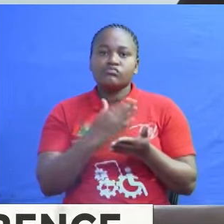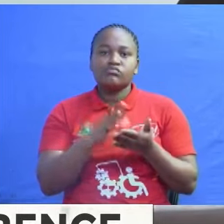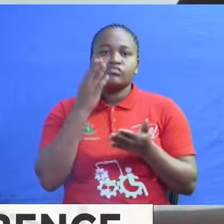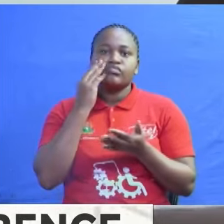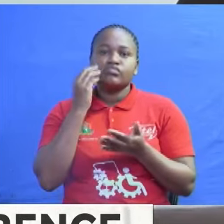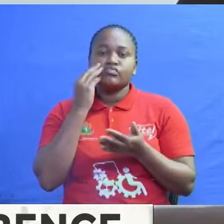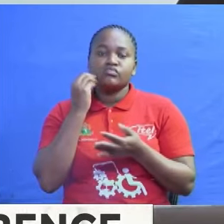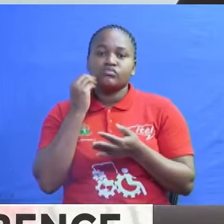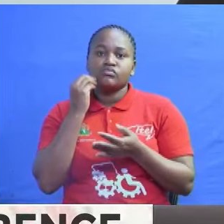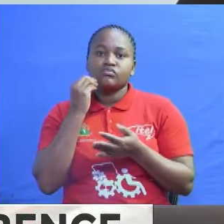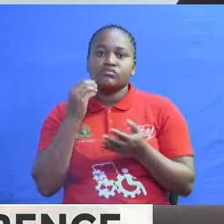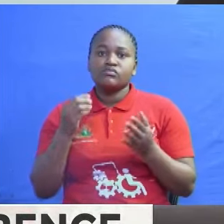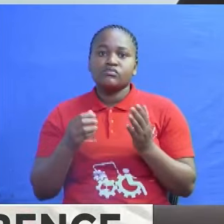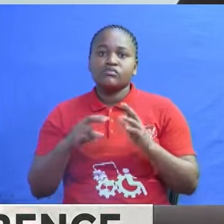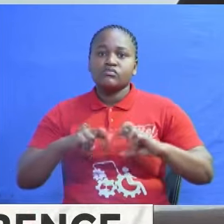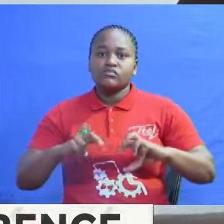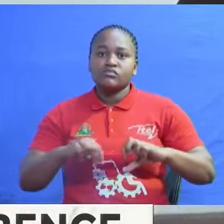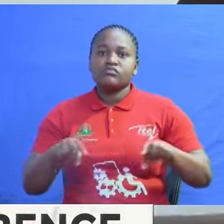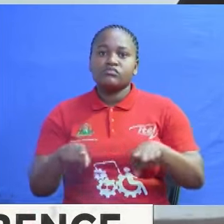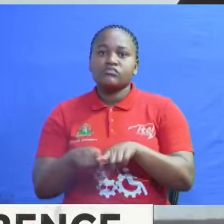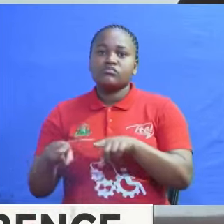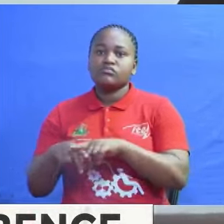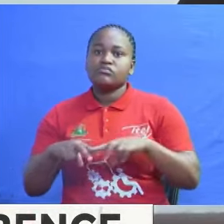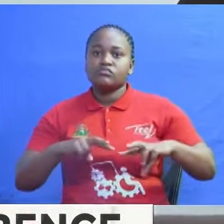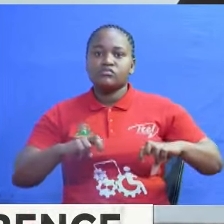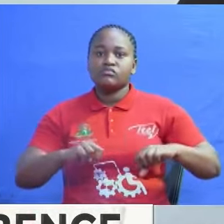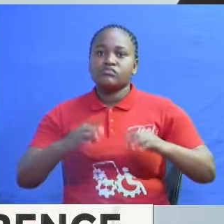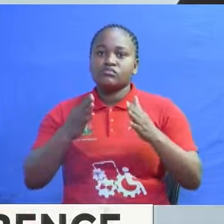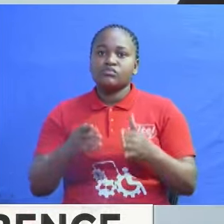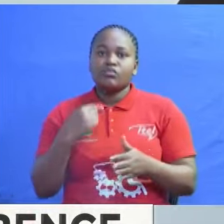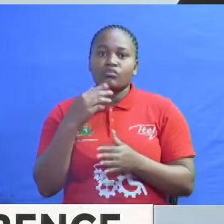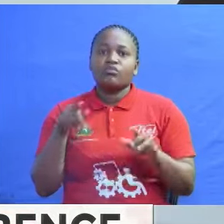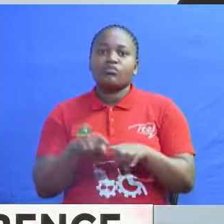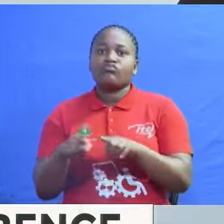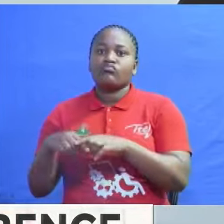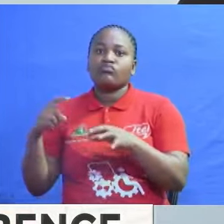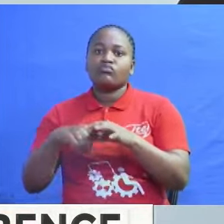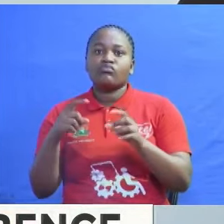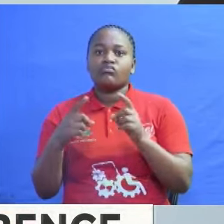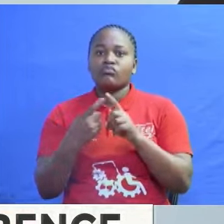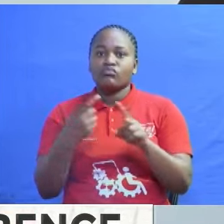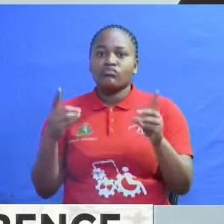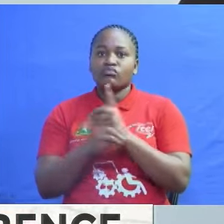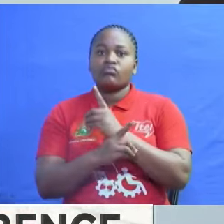experiences, their researches, plus other researchers who have also joined from the different